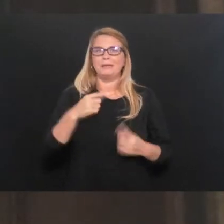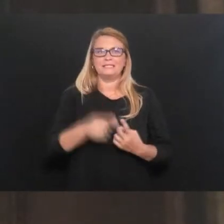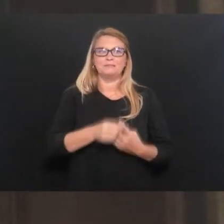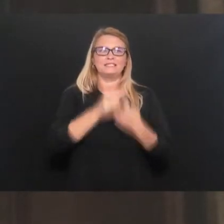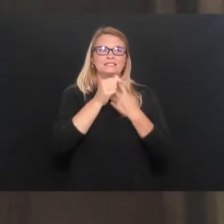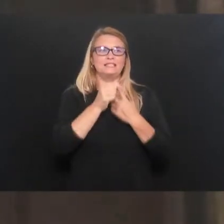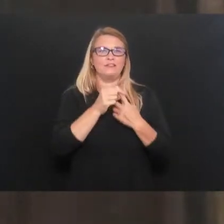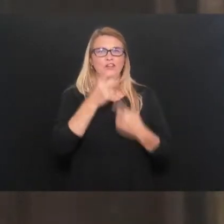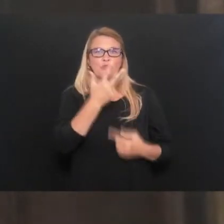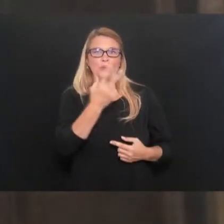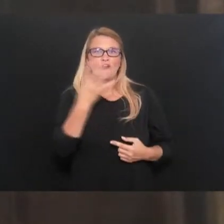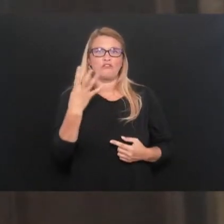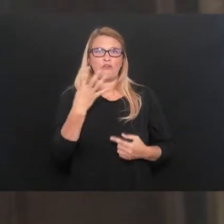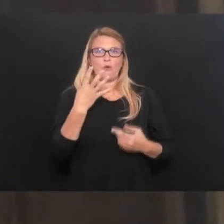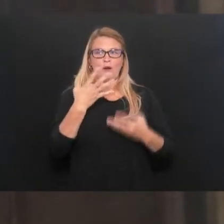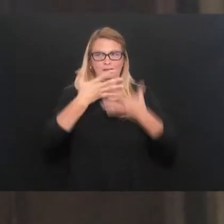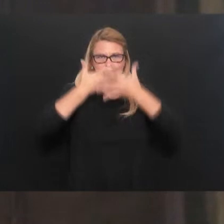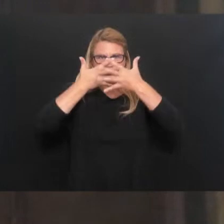or 4,